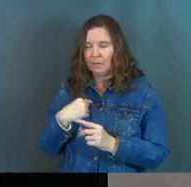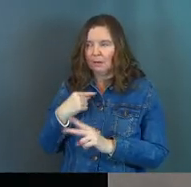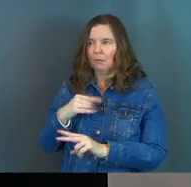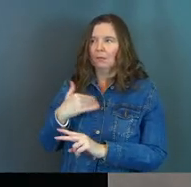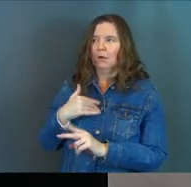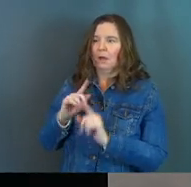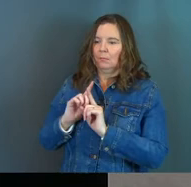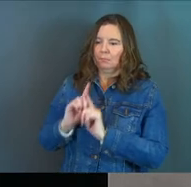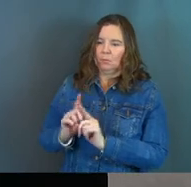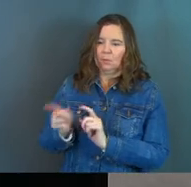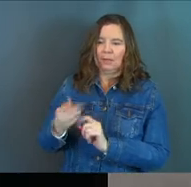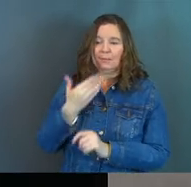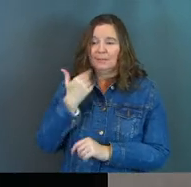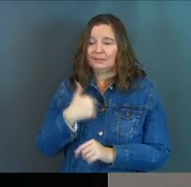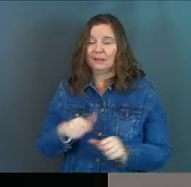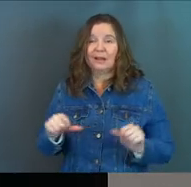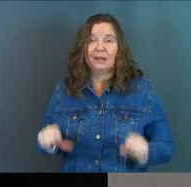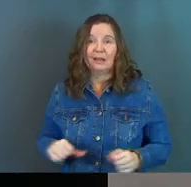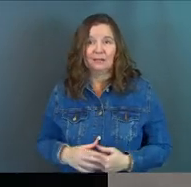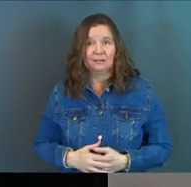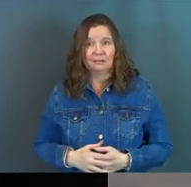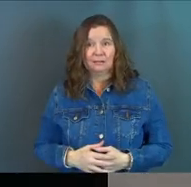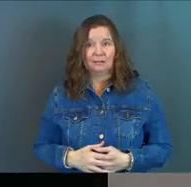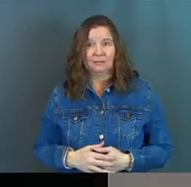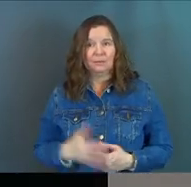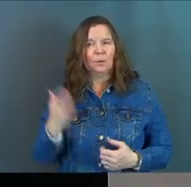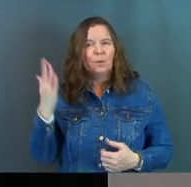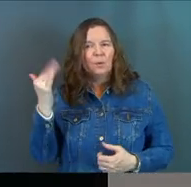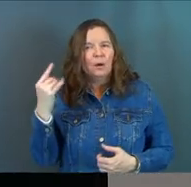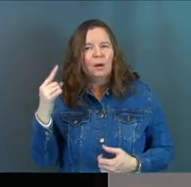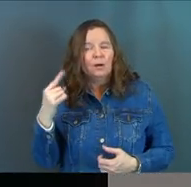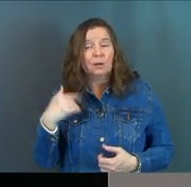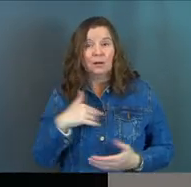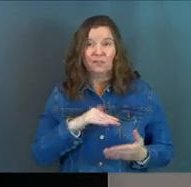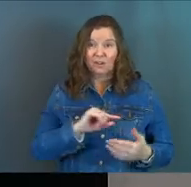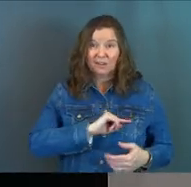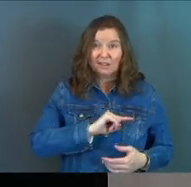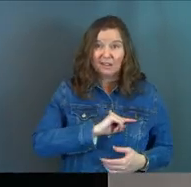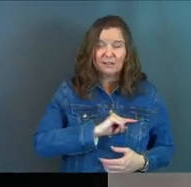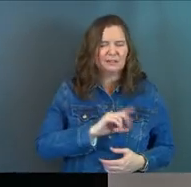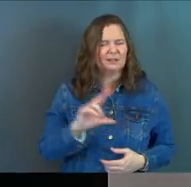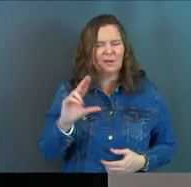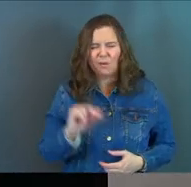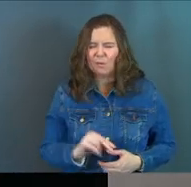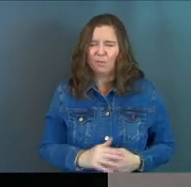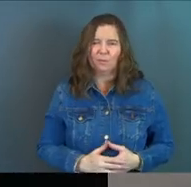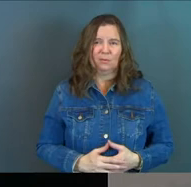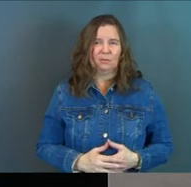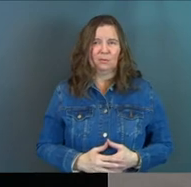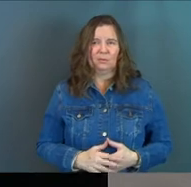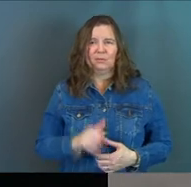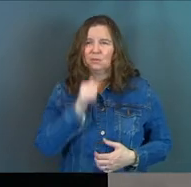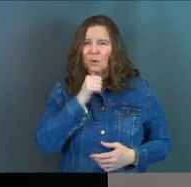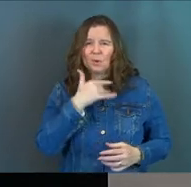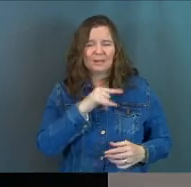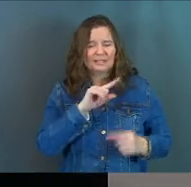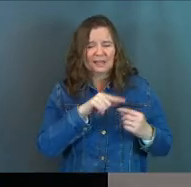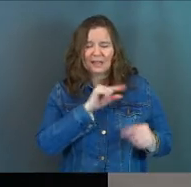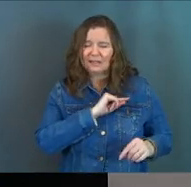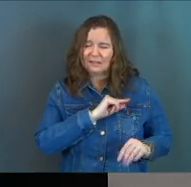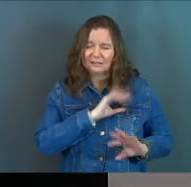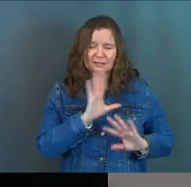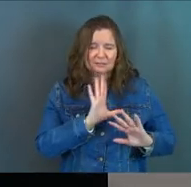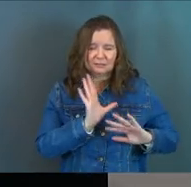I'm going to walk side by side with him as best as I can. Why? Is it for guilt? No. Don't go there. It's not